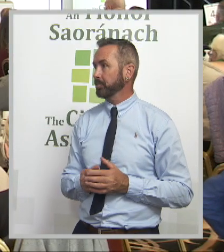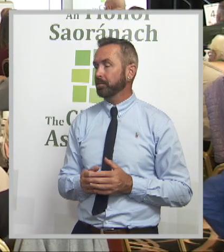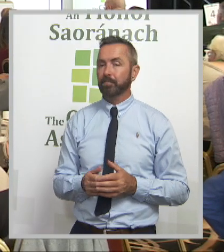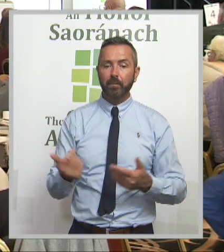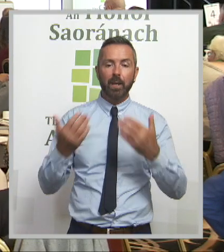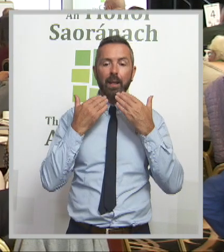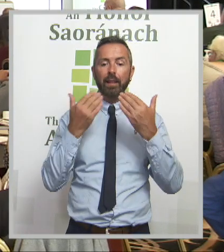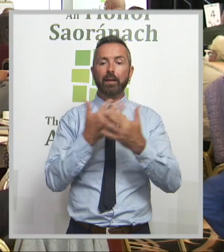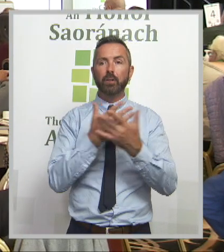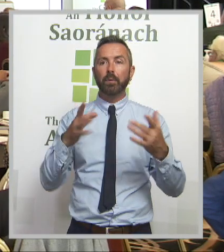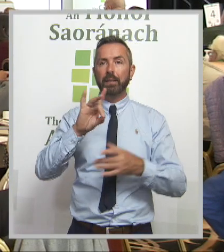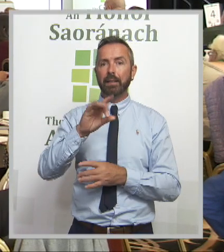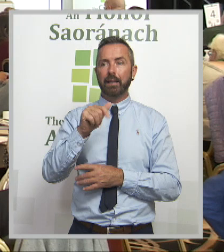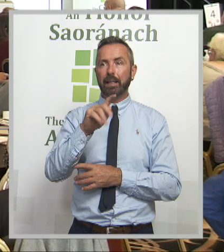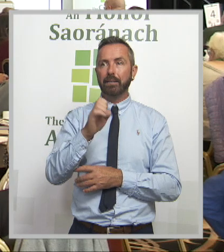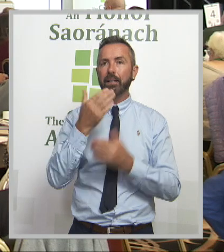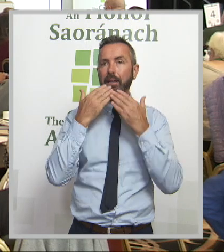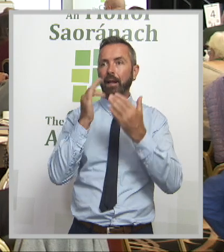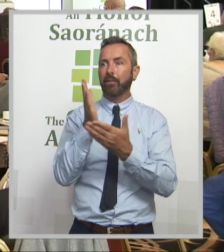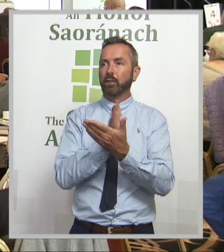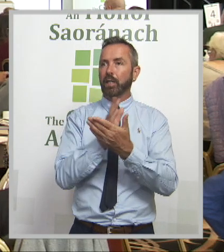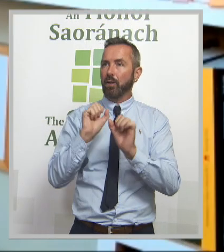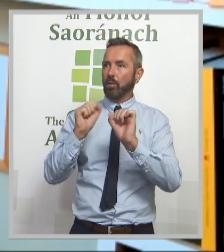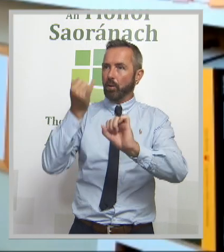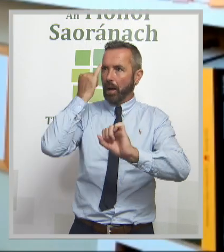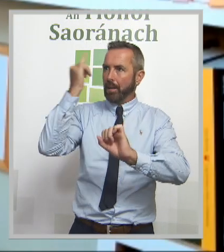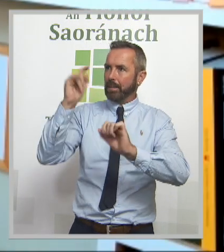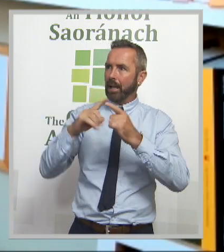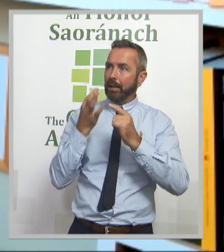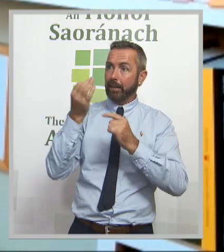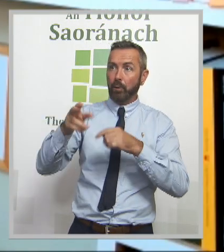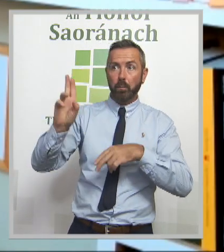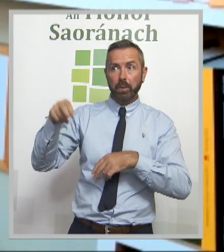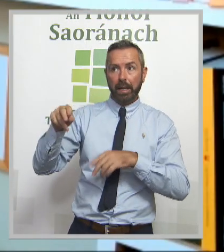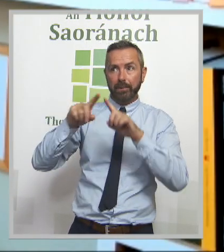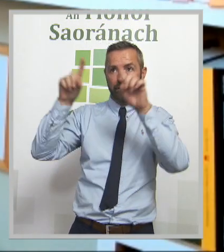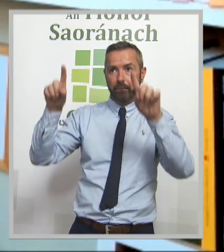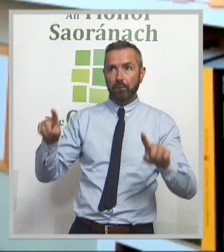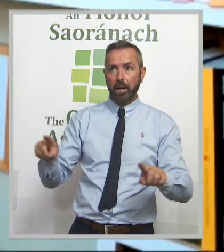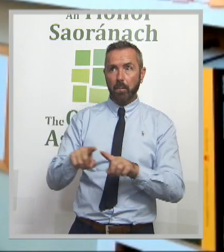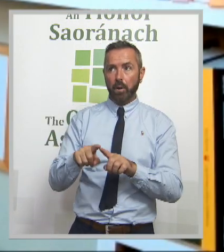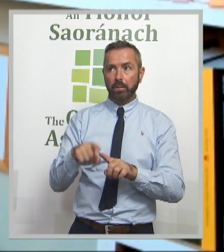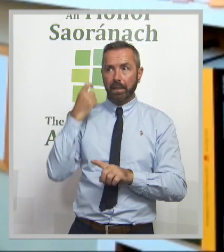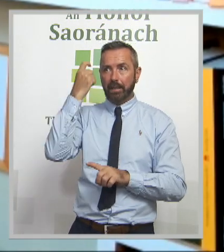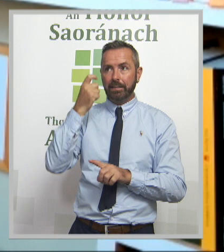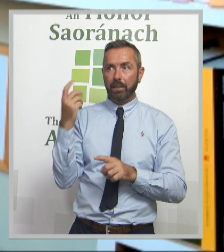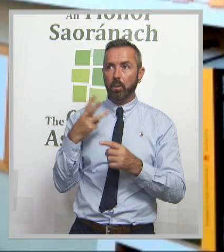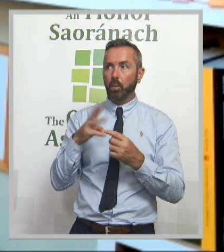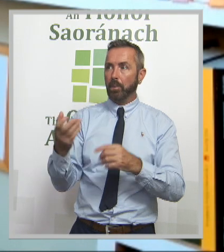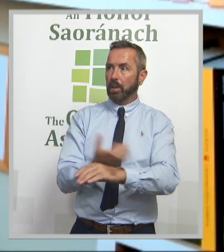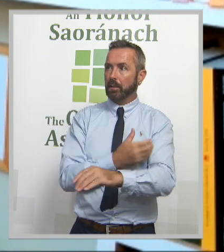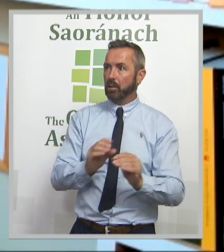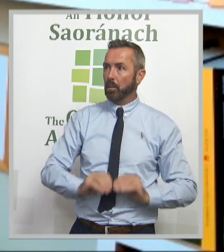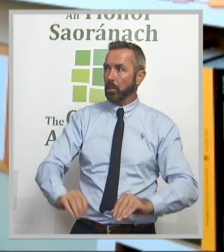Thank you so much, Kate. Thank you for sharing those ideas and giving us potential frameworks to consider as we continue to move